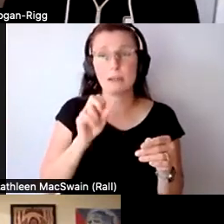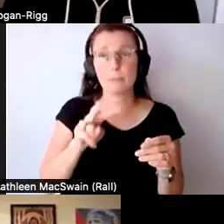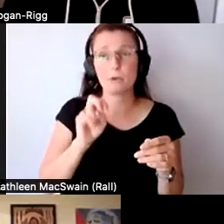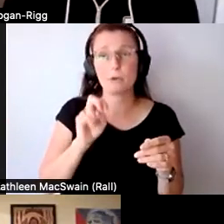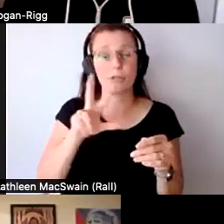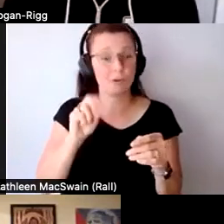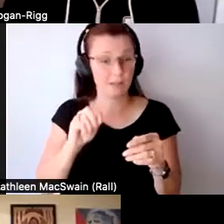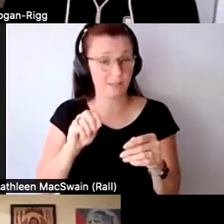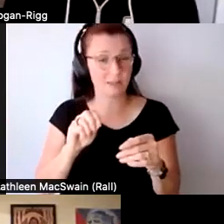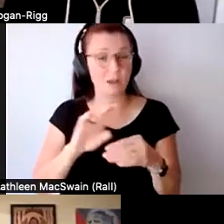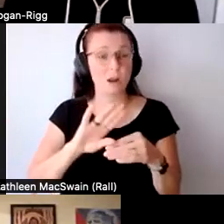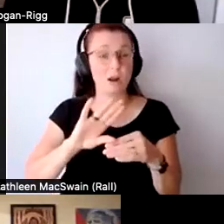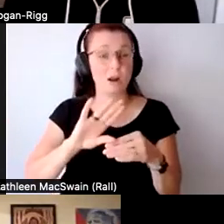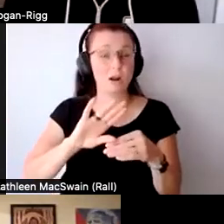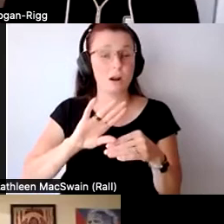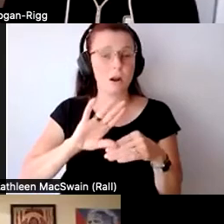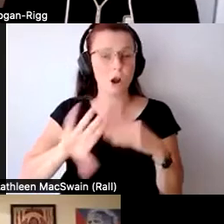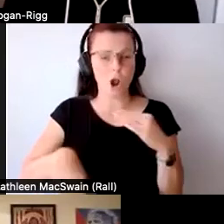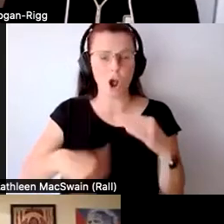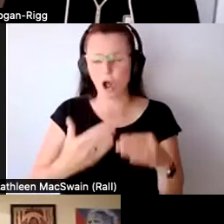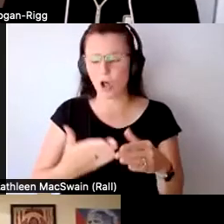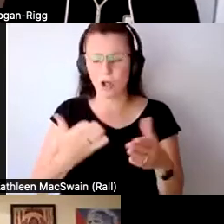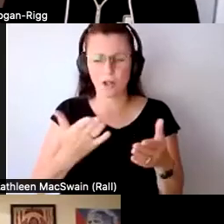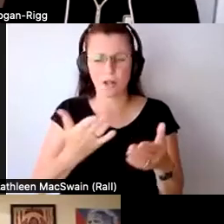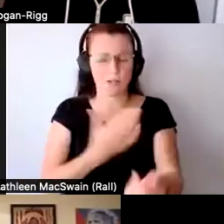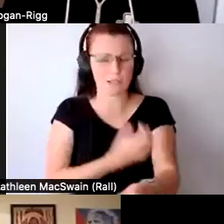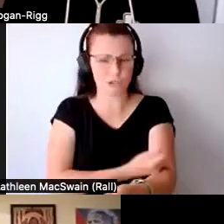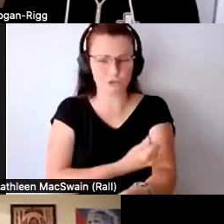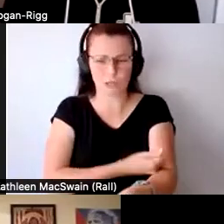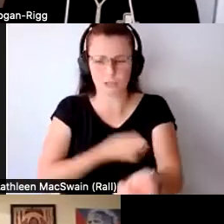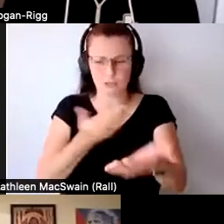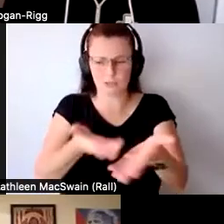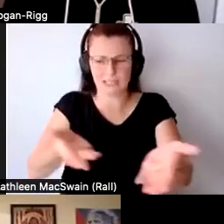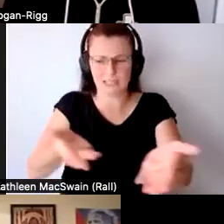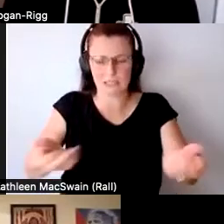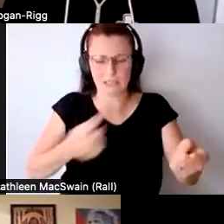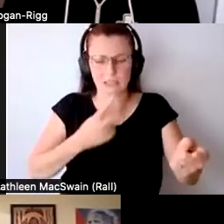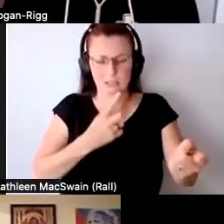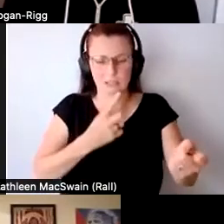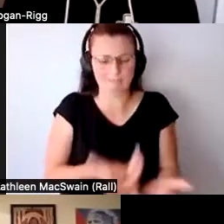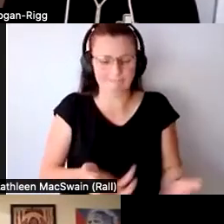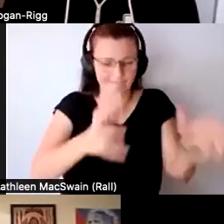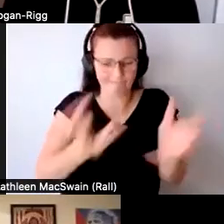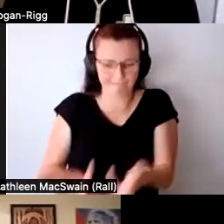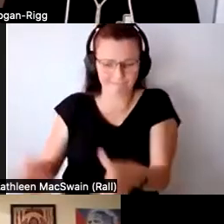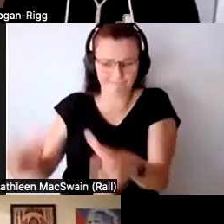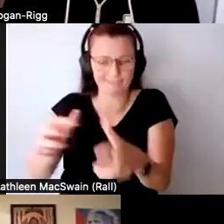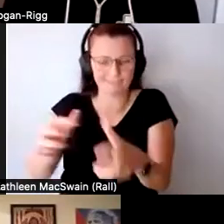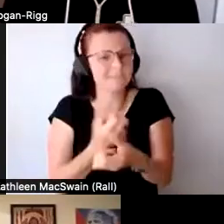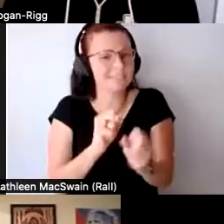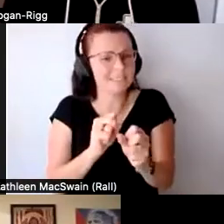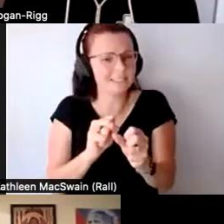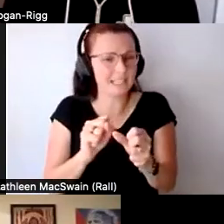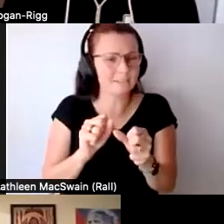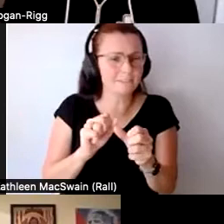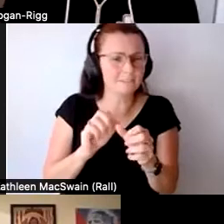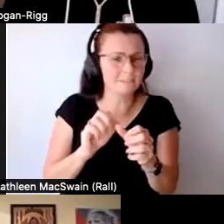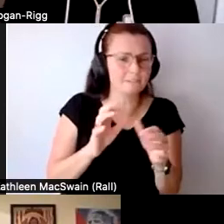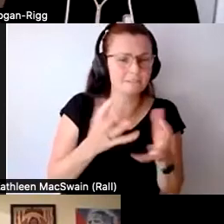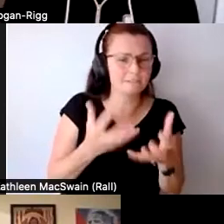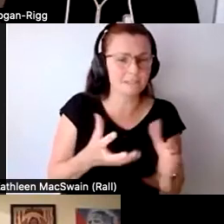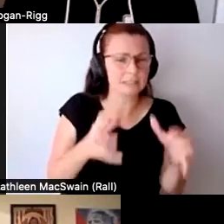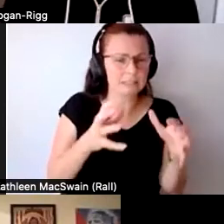of the paraphernalia. They were in these, you know, in the safe consumption, the way you put them into these, you